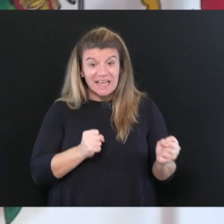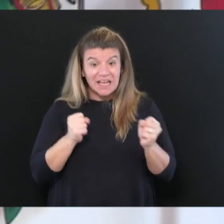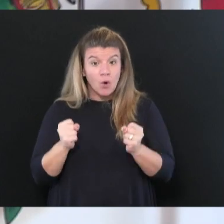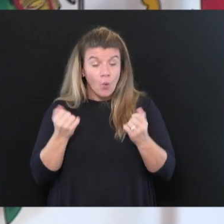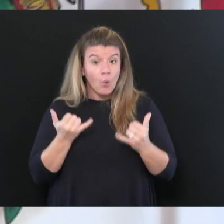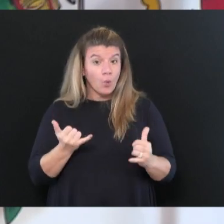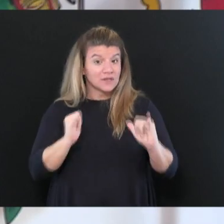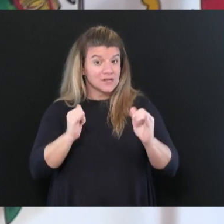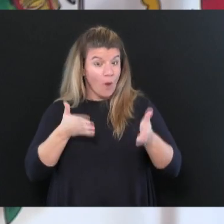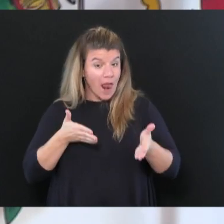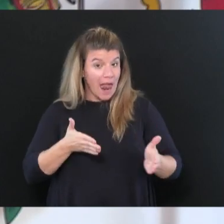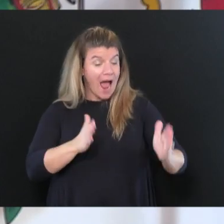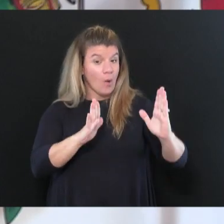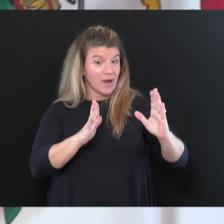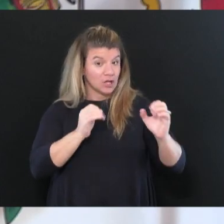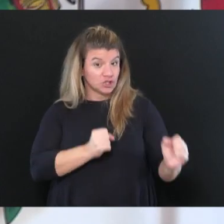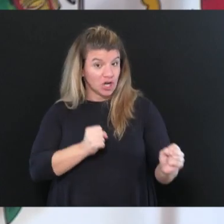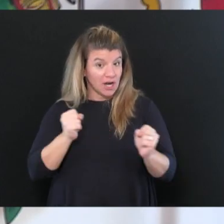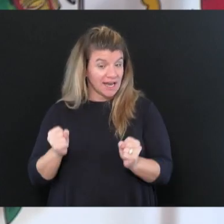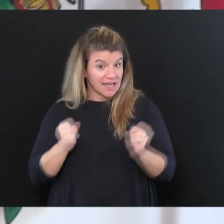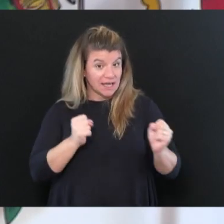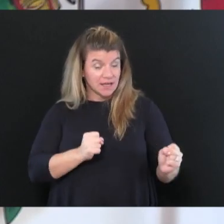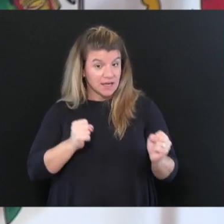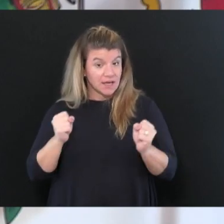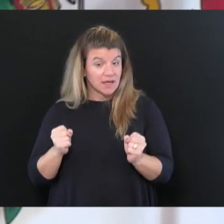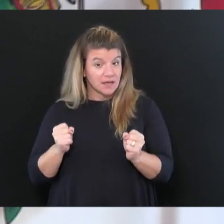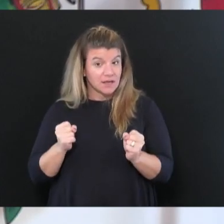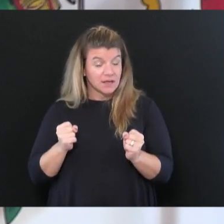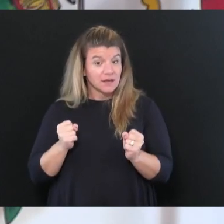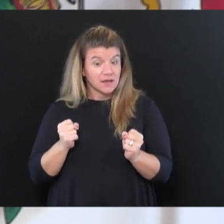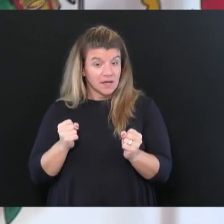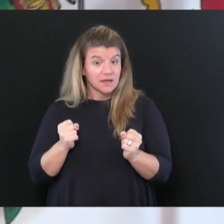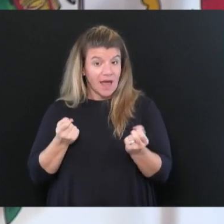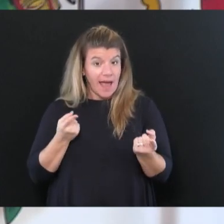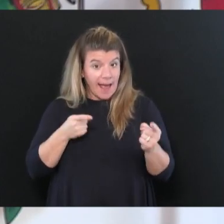still allowing the cheerleading, from the standpoint of